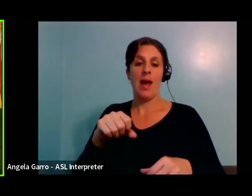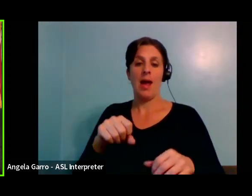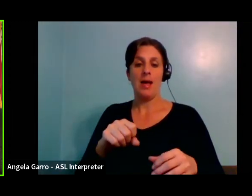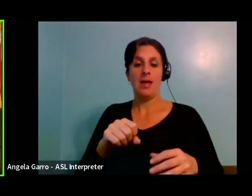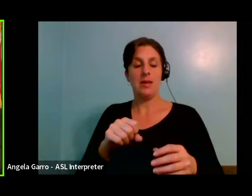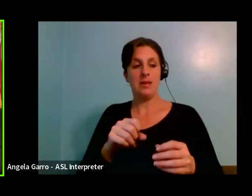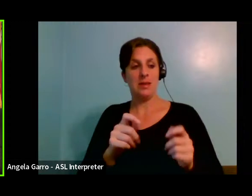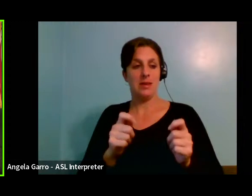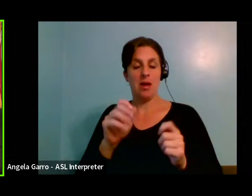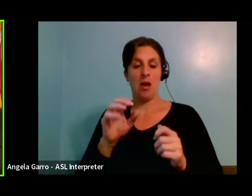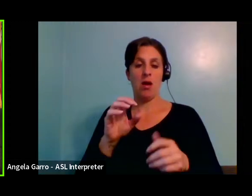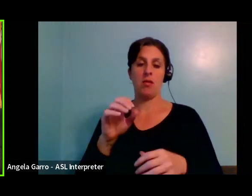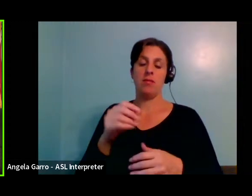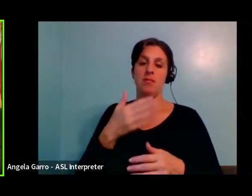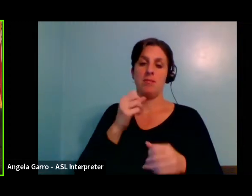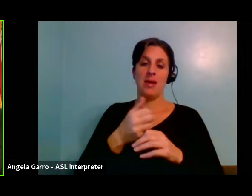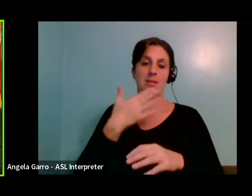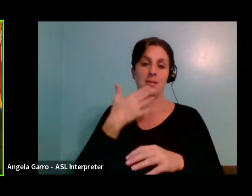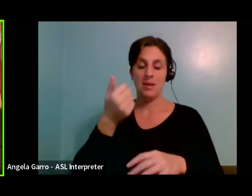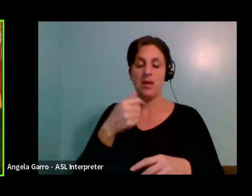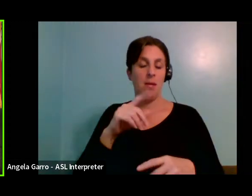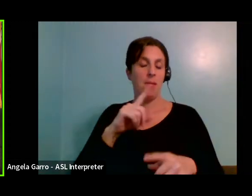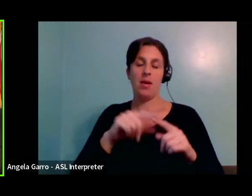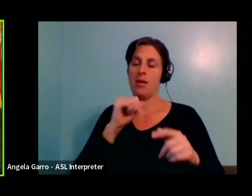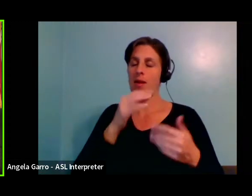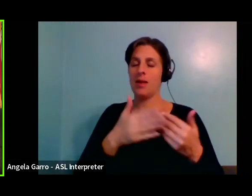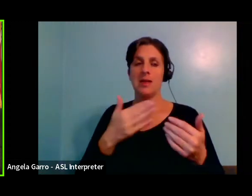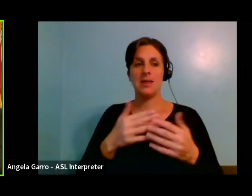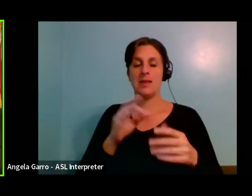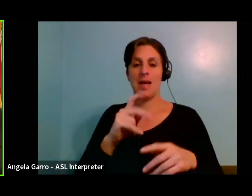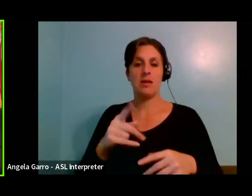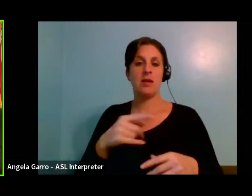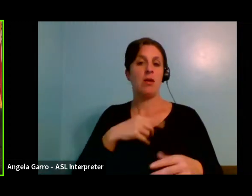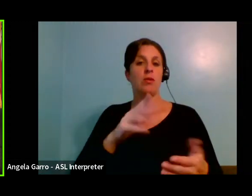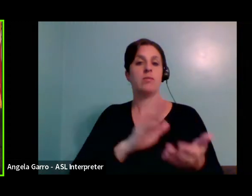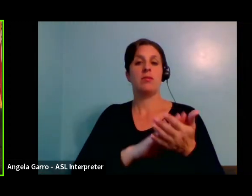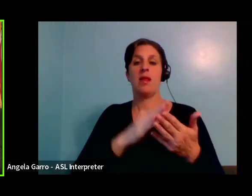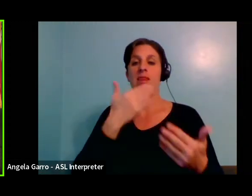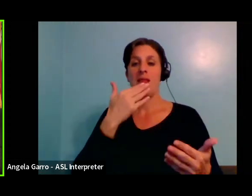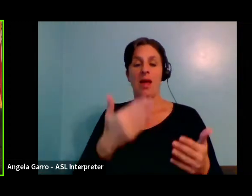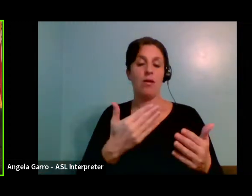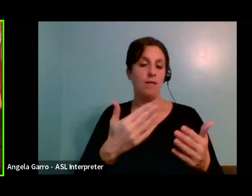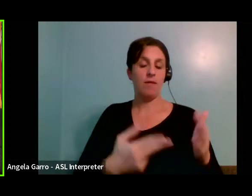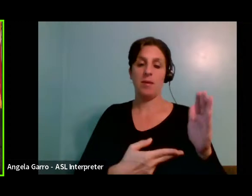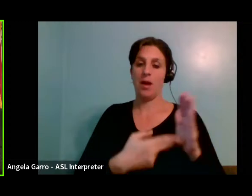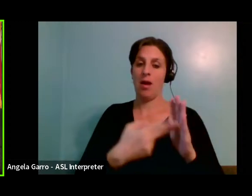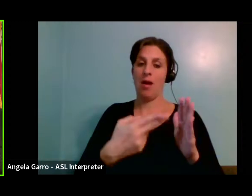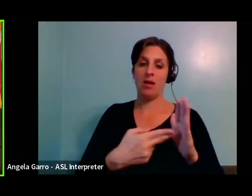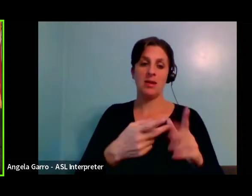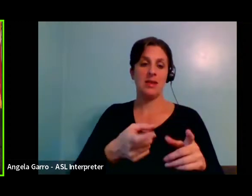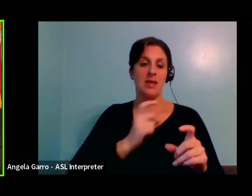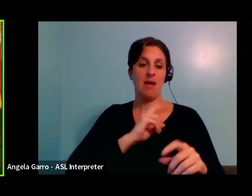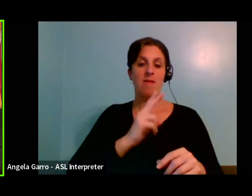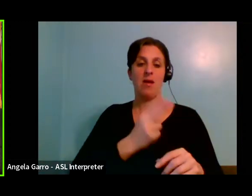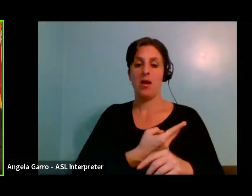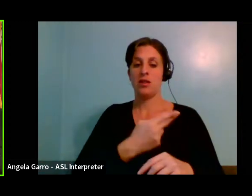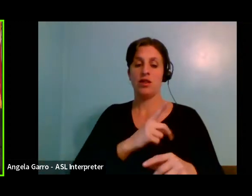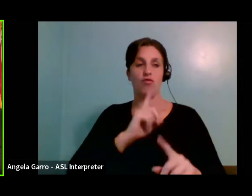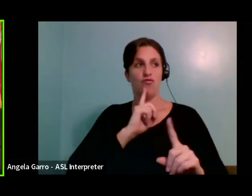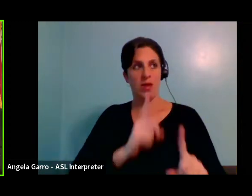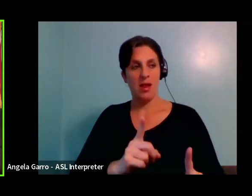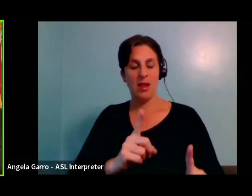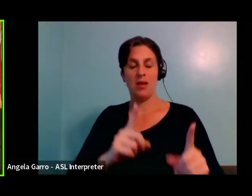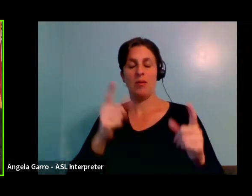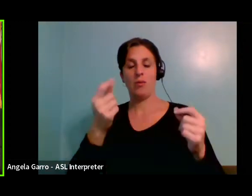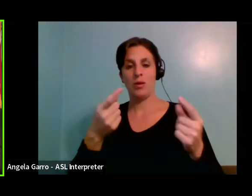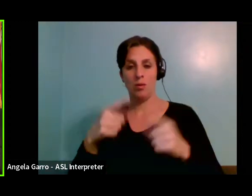easy it's not an easy task. Mm-hmm. I just want to commend you for being so honest and and giving us the real deal, like what's going on,